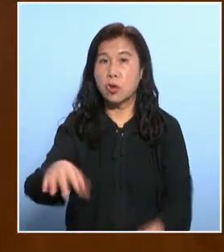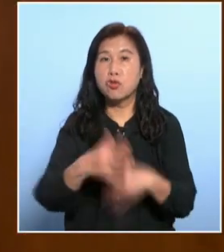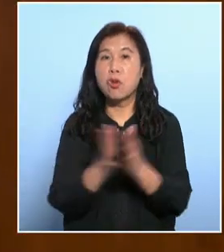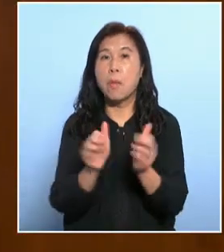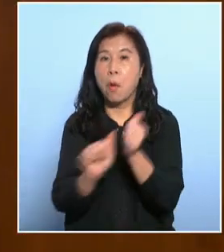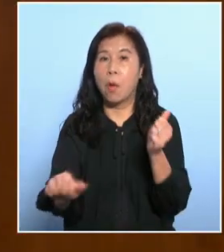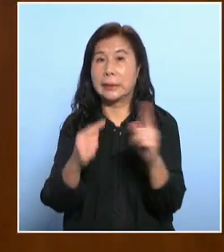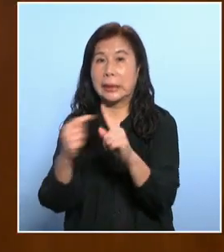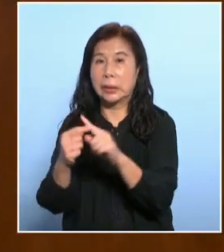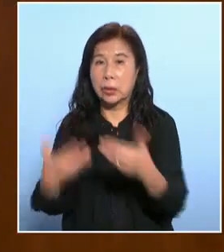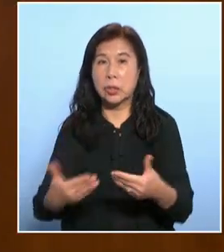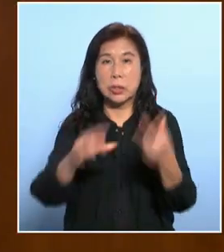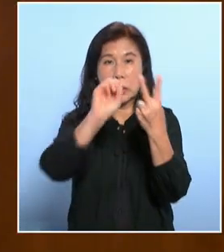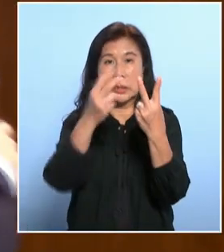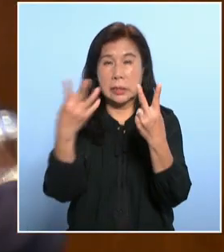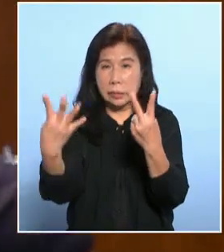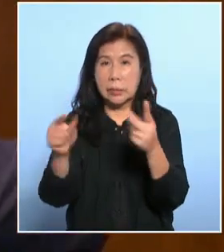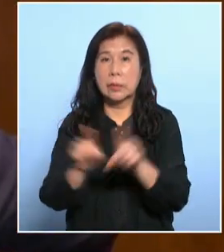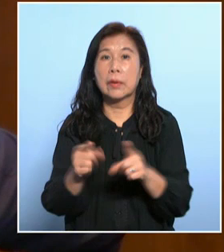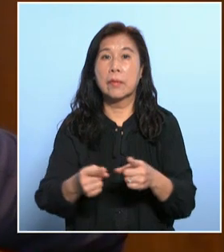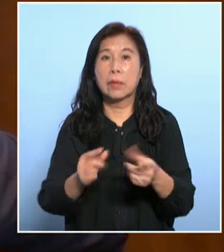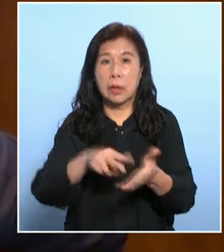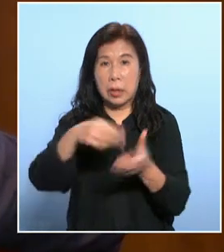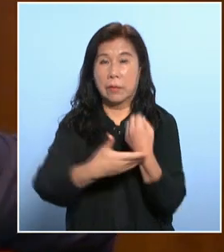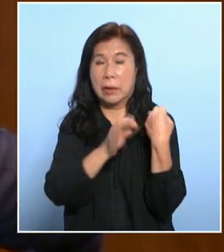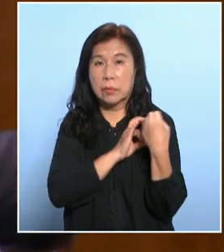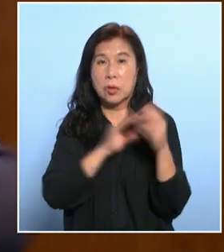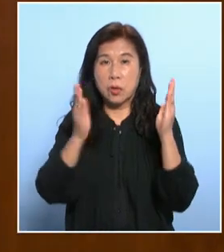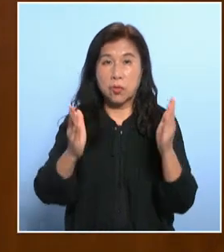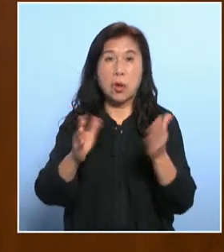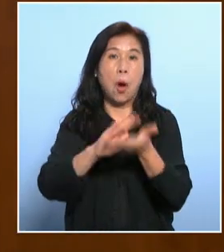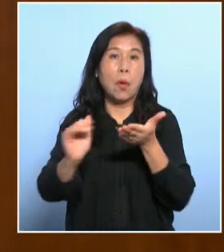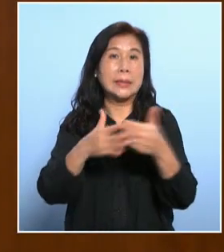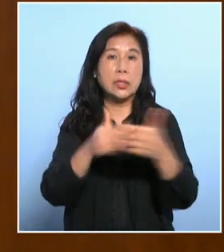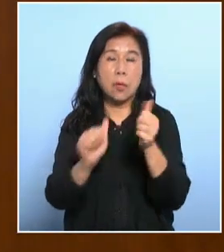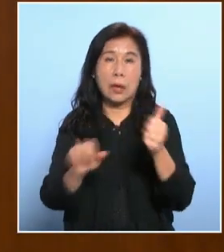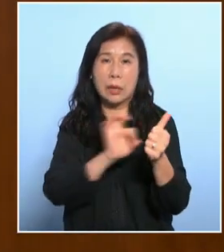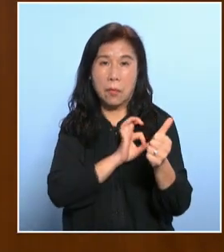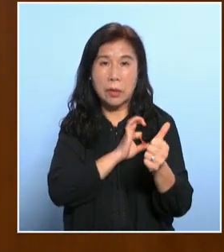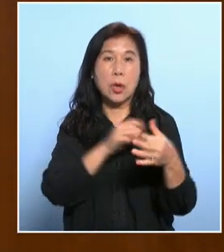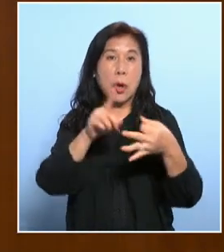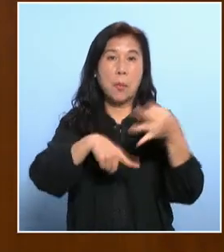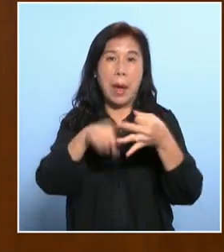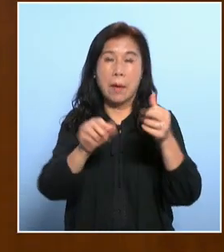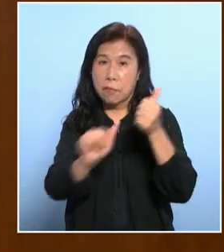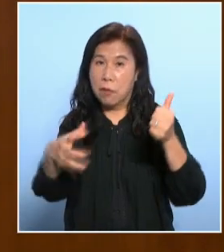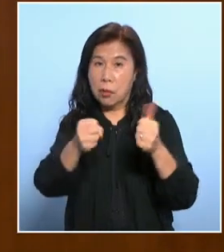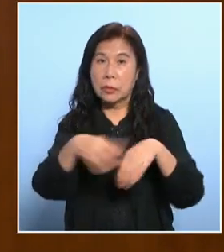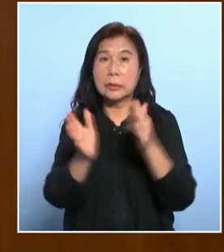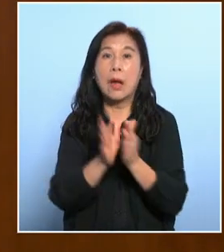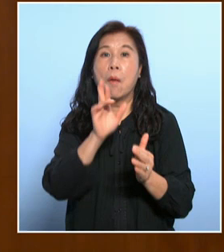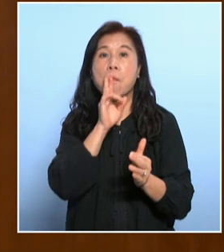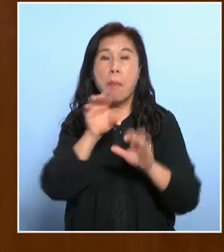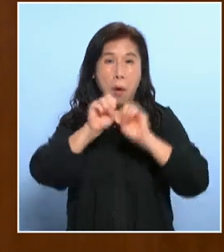Thank you. Now we move on to the election of Deputy Chairman for Panel on Health Services for